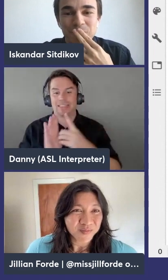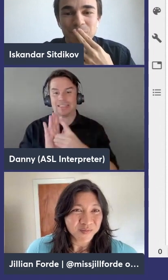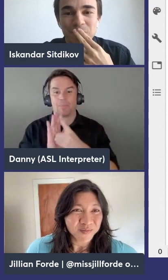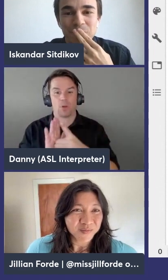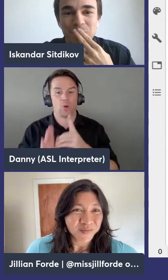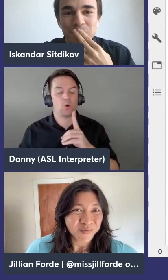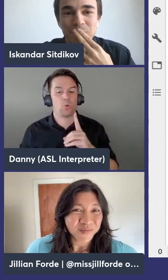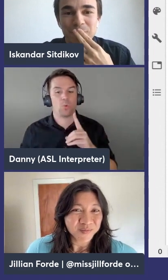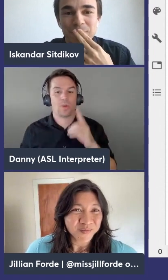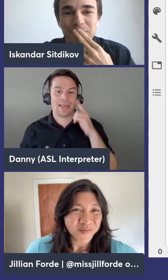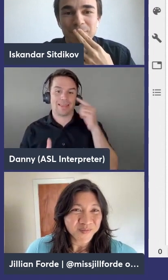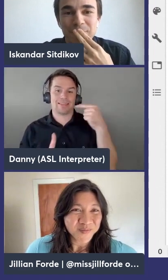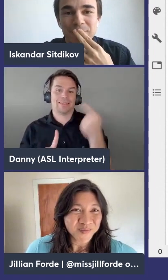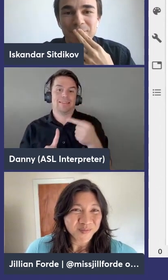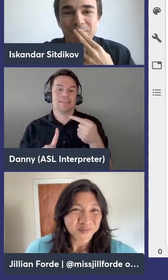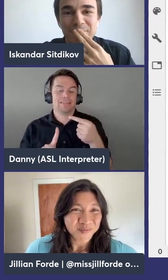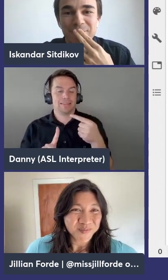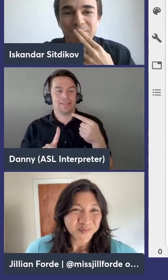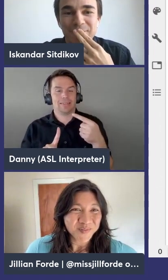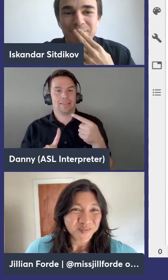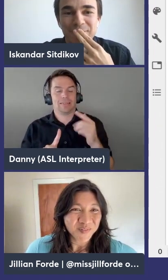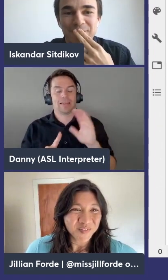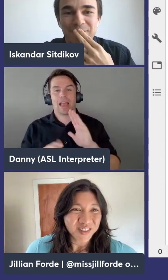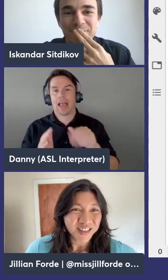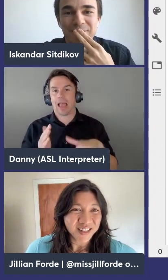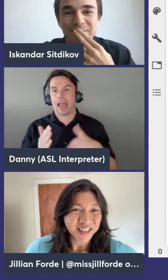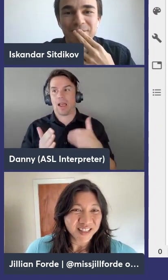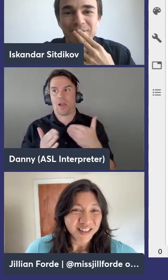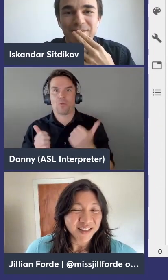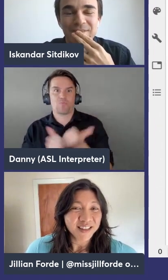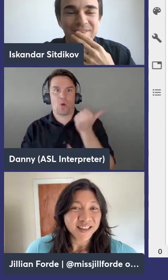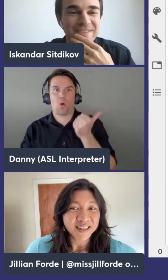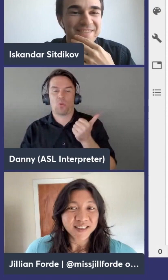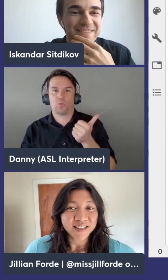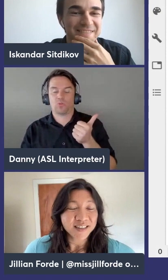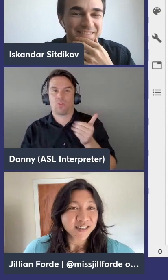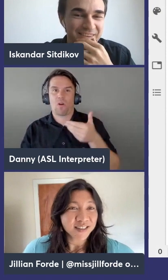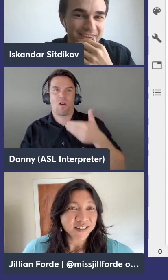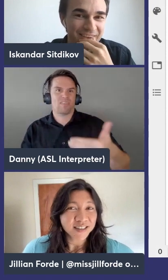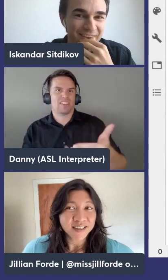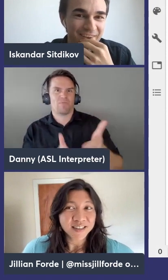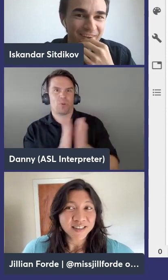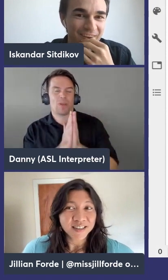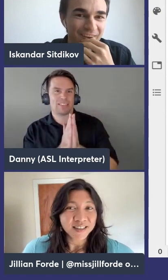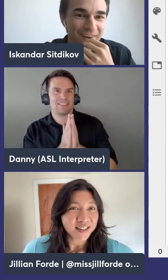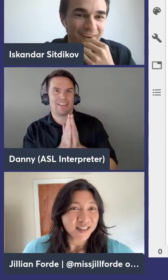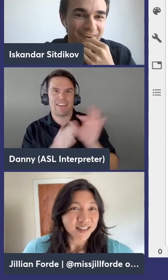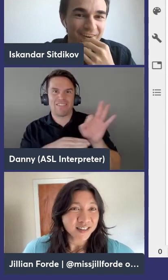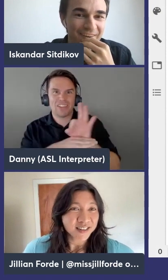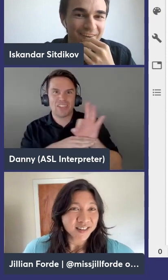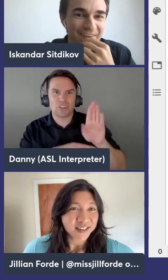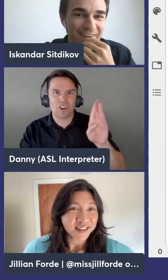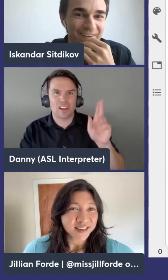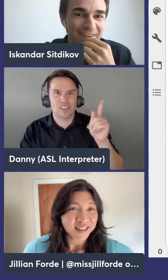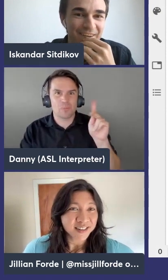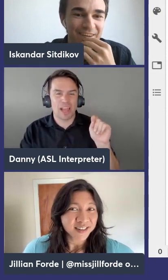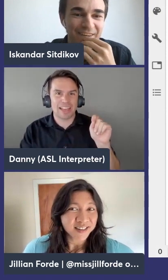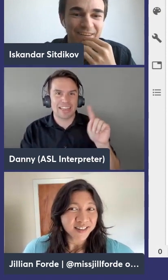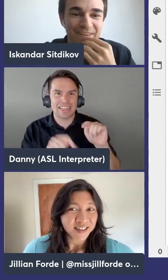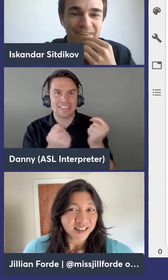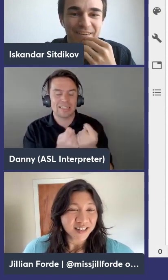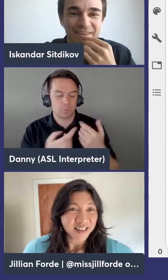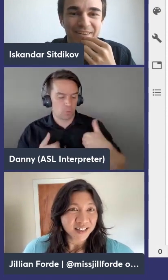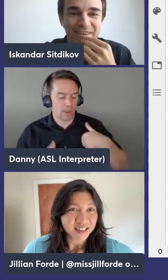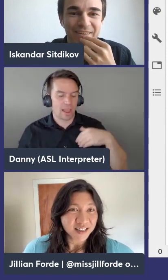our most frequently requested feature on the Braket team, to have a Qiskit provider, a way to write